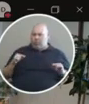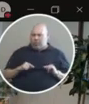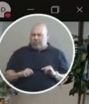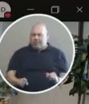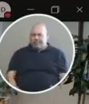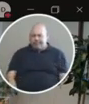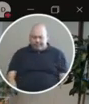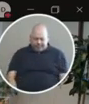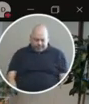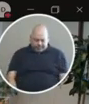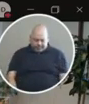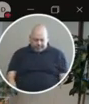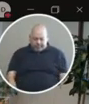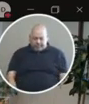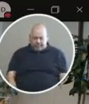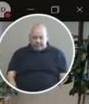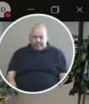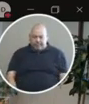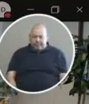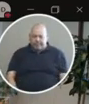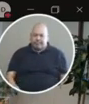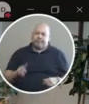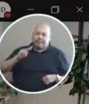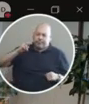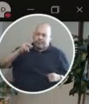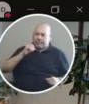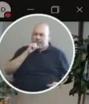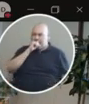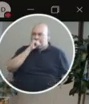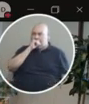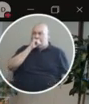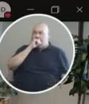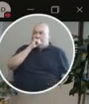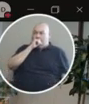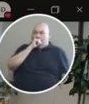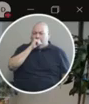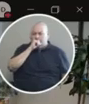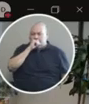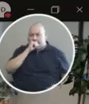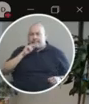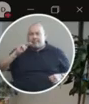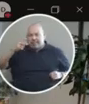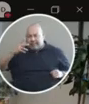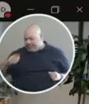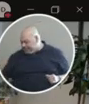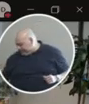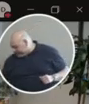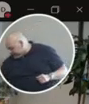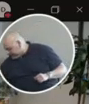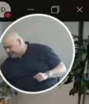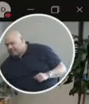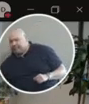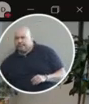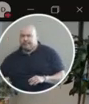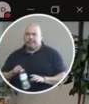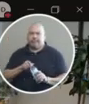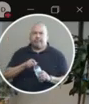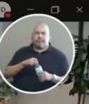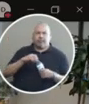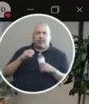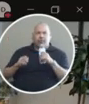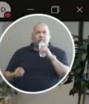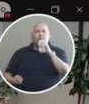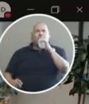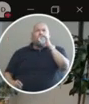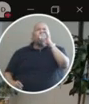us. Second. I second. Second. I just seconded it. Sorry, Hunter. Representative Rivera, you had said you wanted to